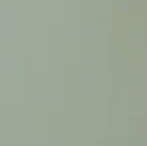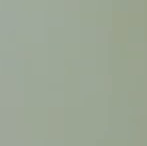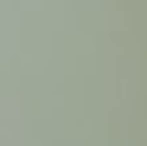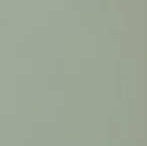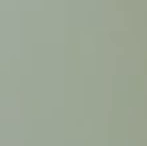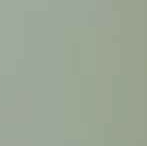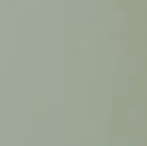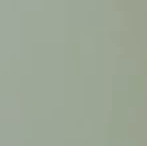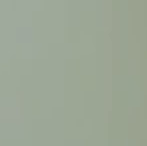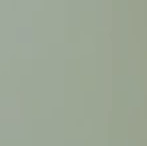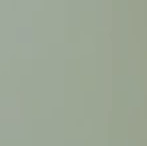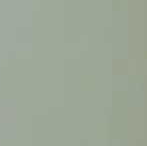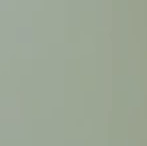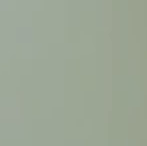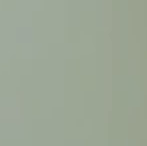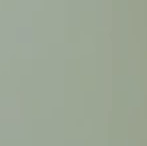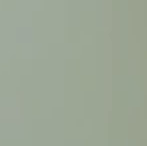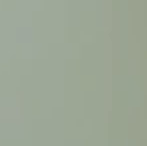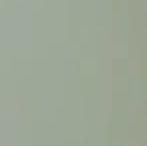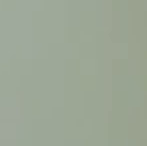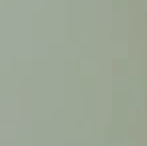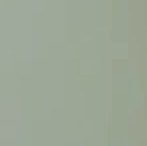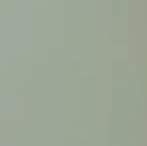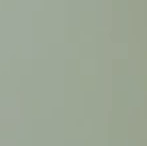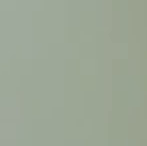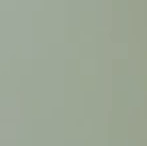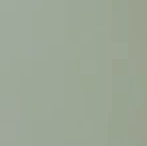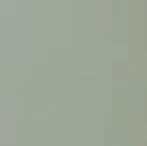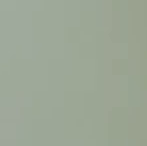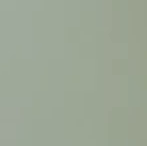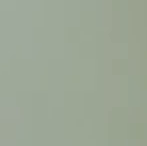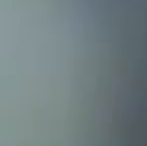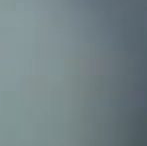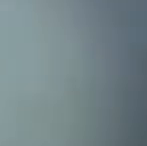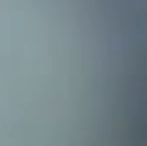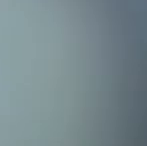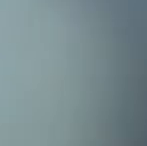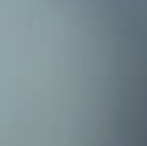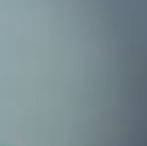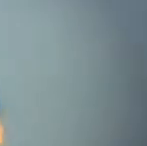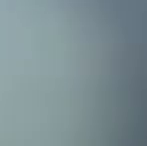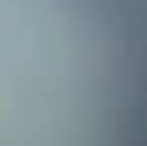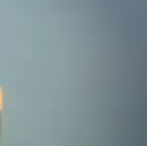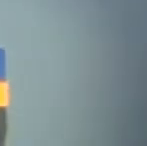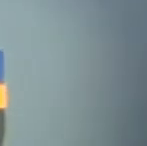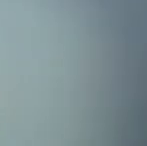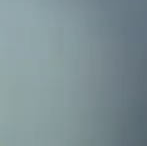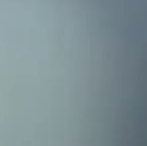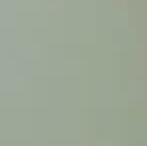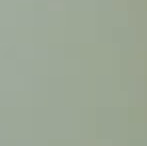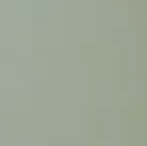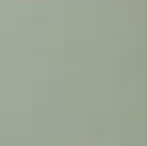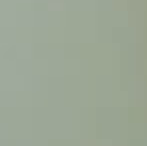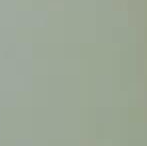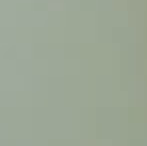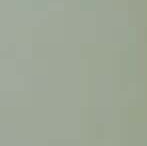resources online, some great databases and such. You mentioned— Can I show this one plant? Oh yes. Yeah.